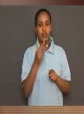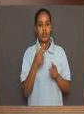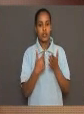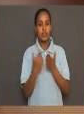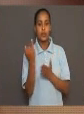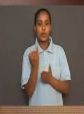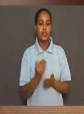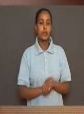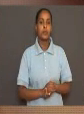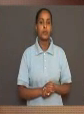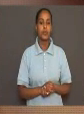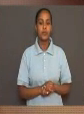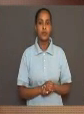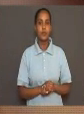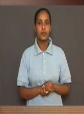this image.